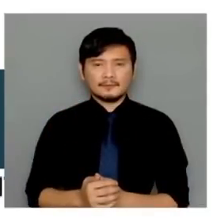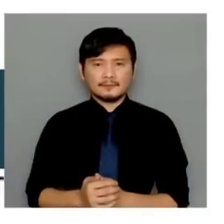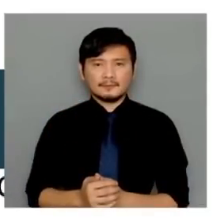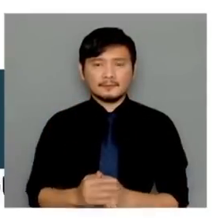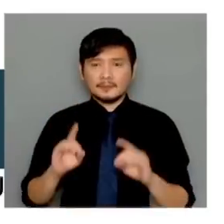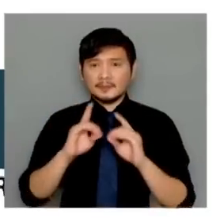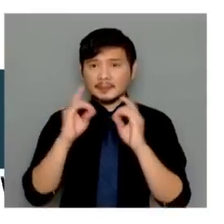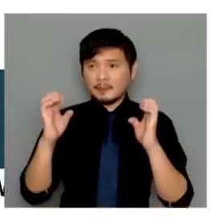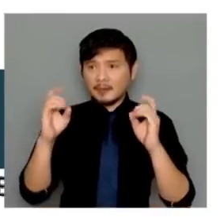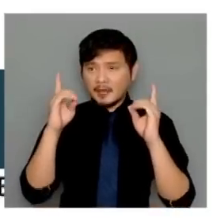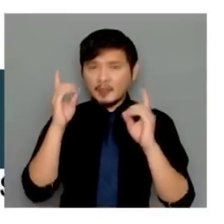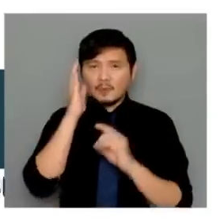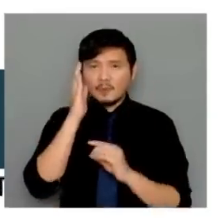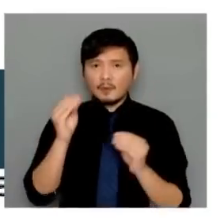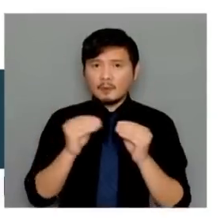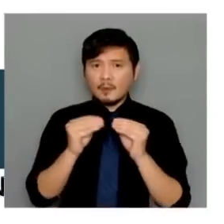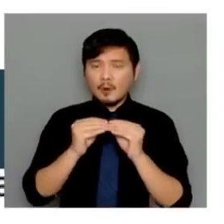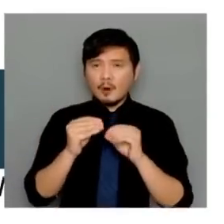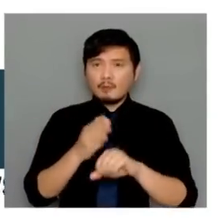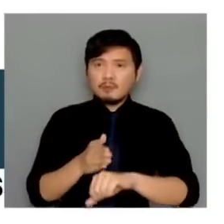more competitive and